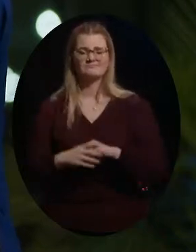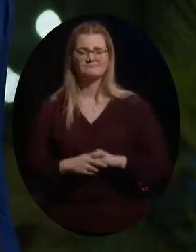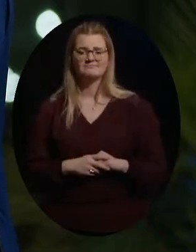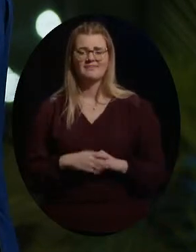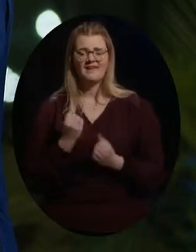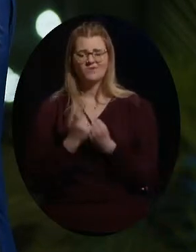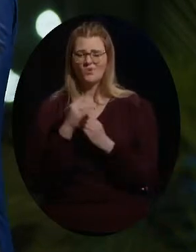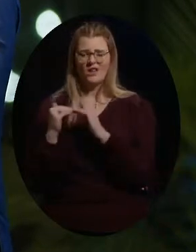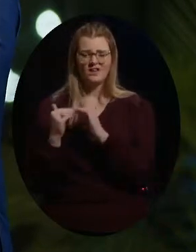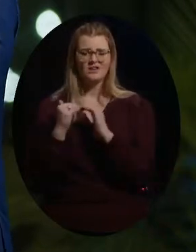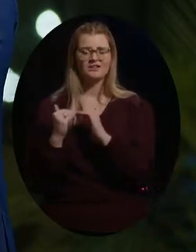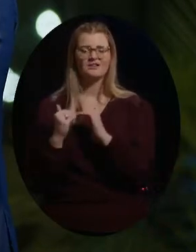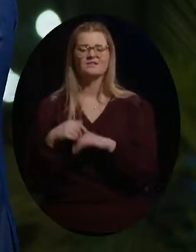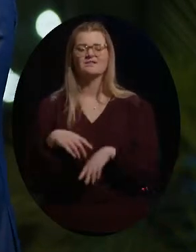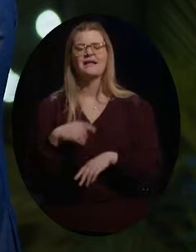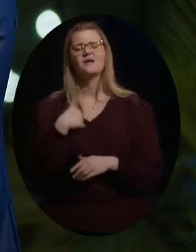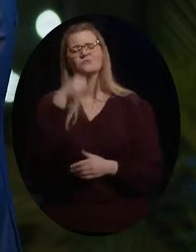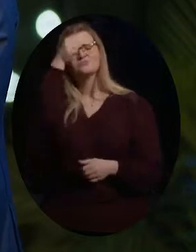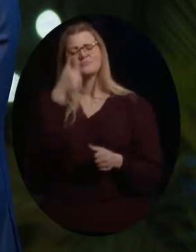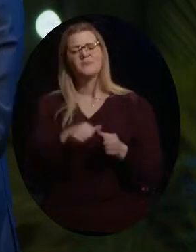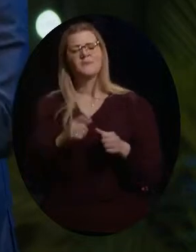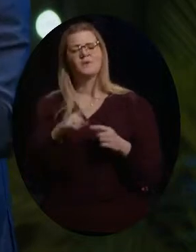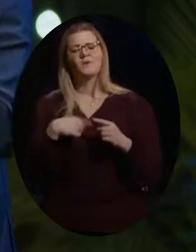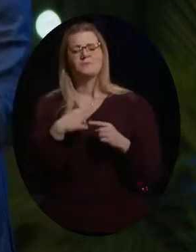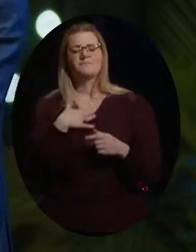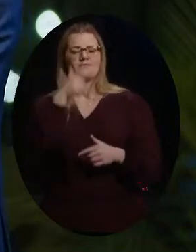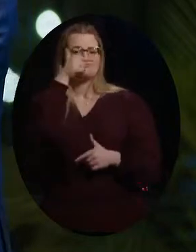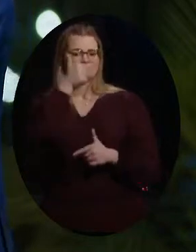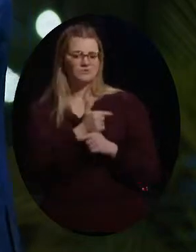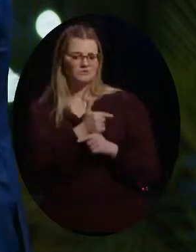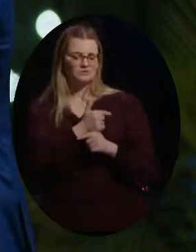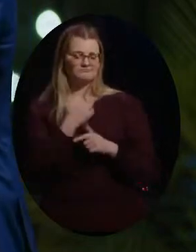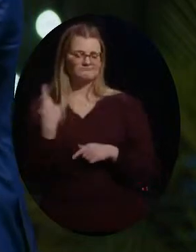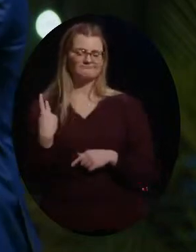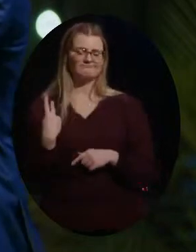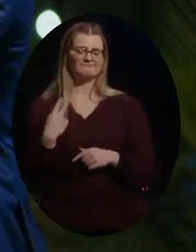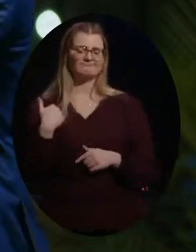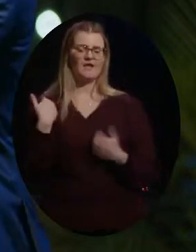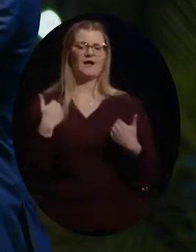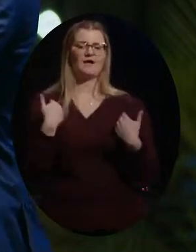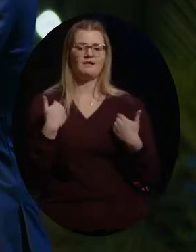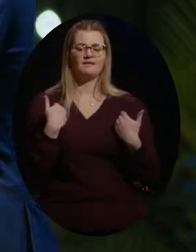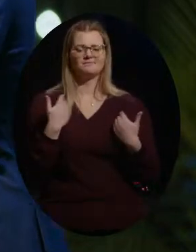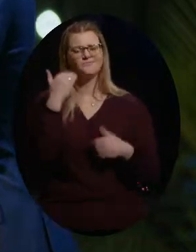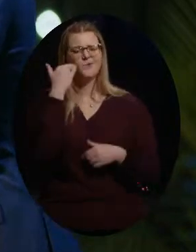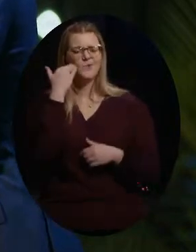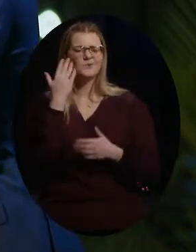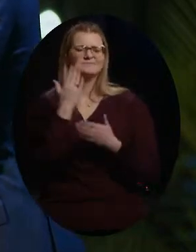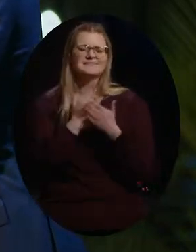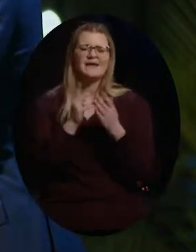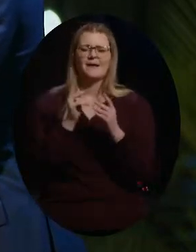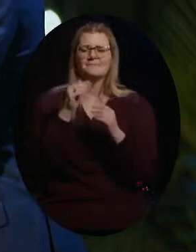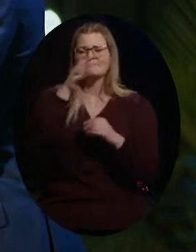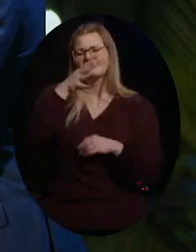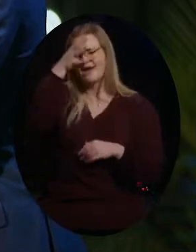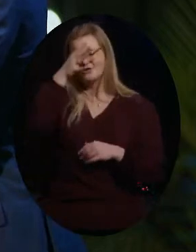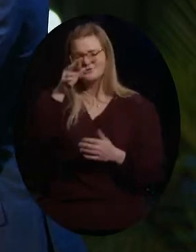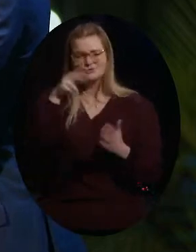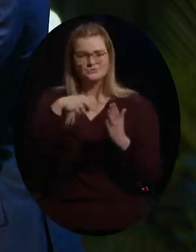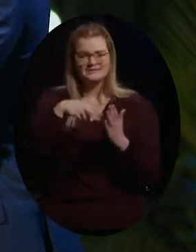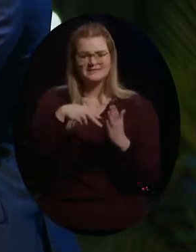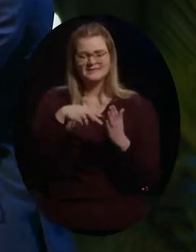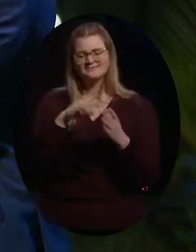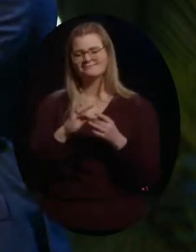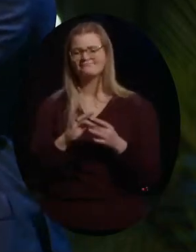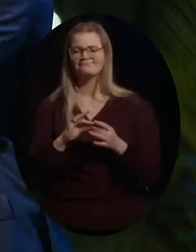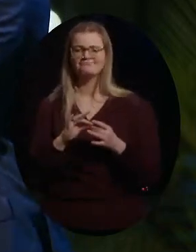I can remember when my brother and I were young, You know how some parents read fairy tales to their kids